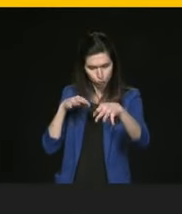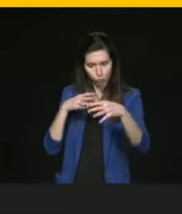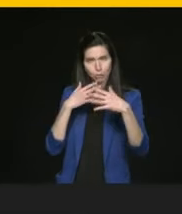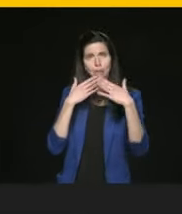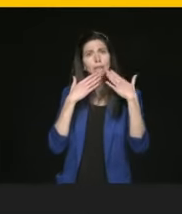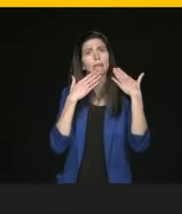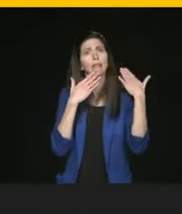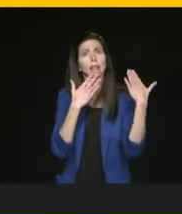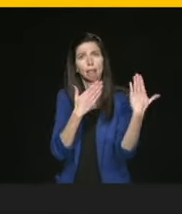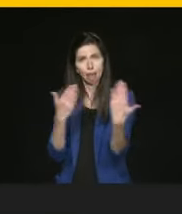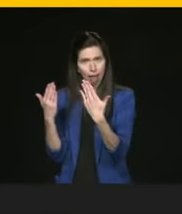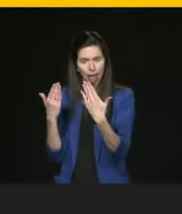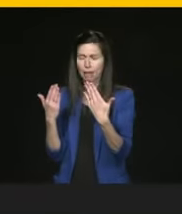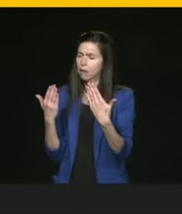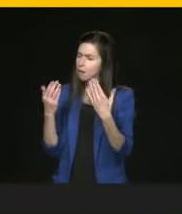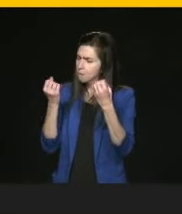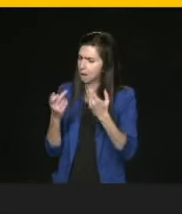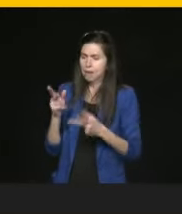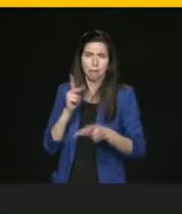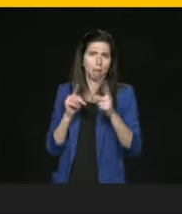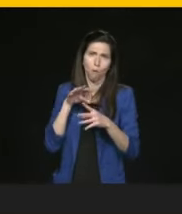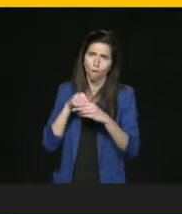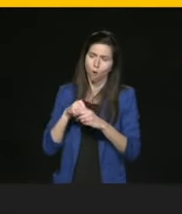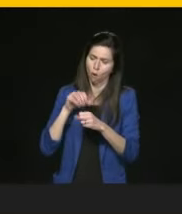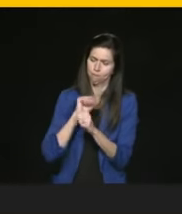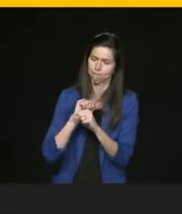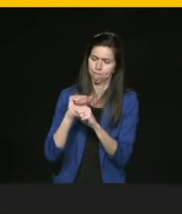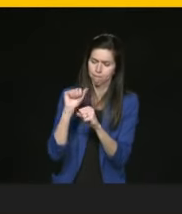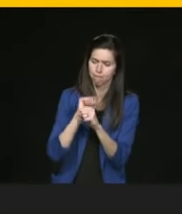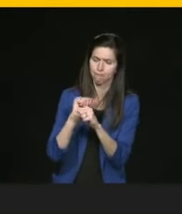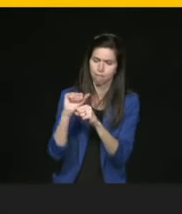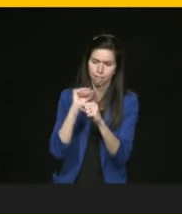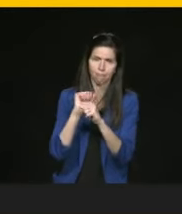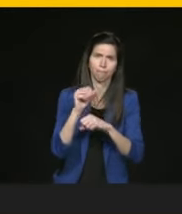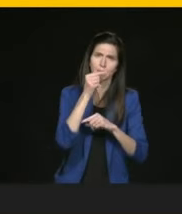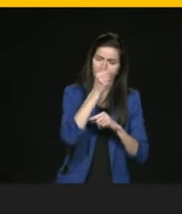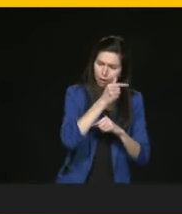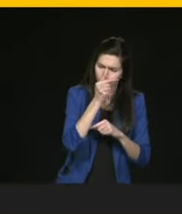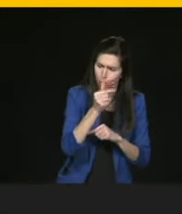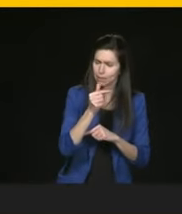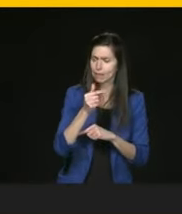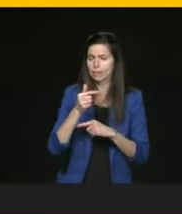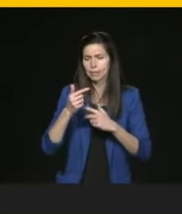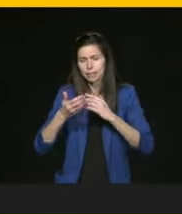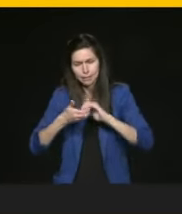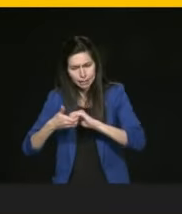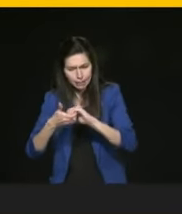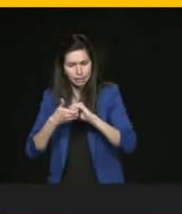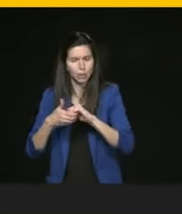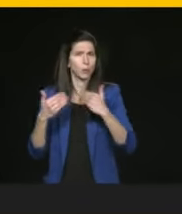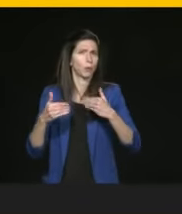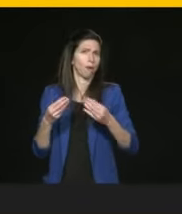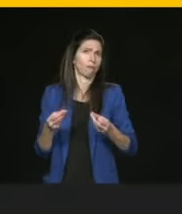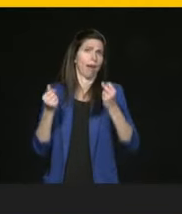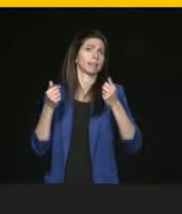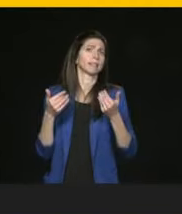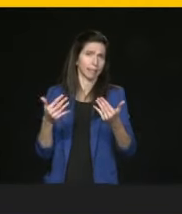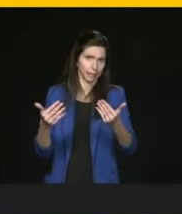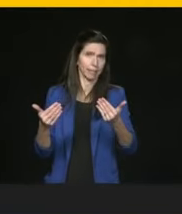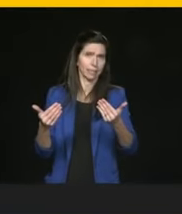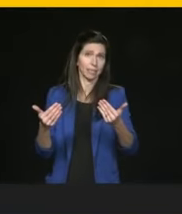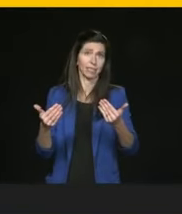worked hard to make this happen very, very quickly. We all recognize the urgency of this